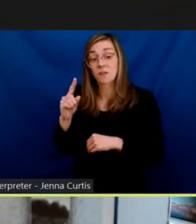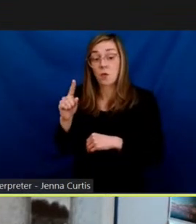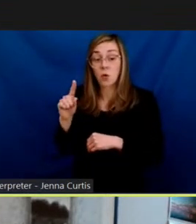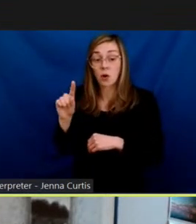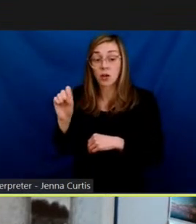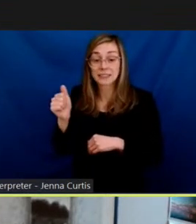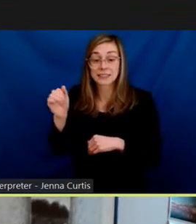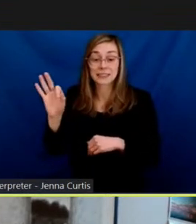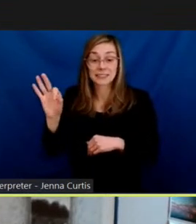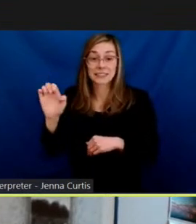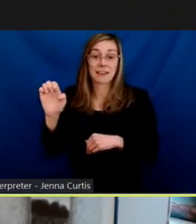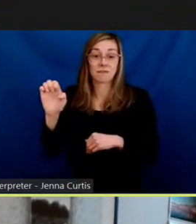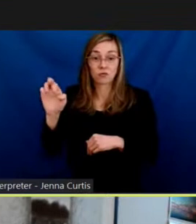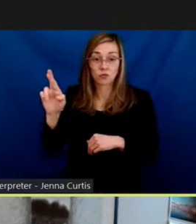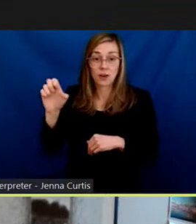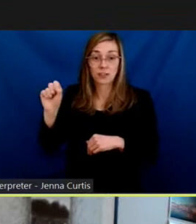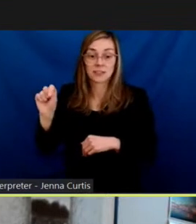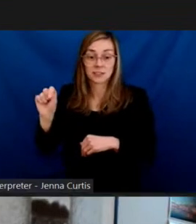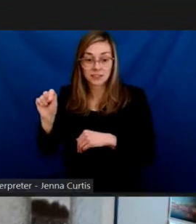city.